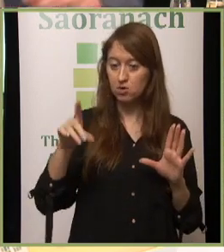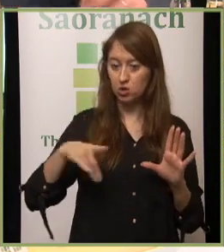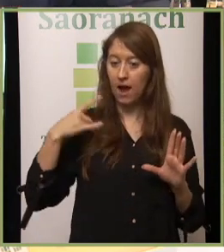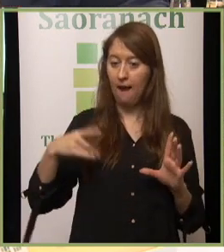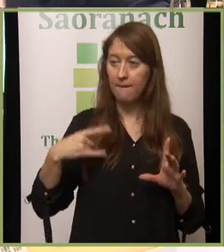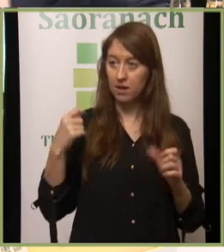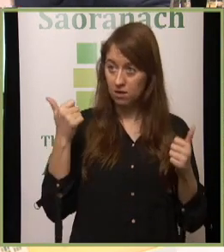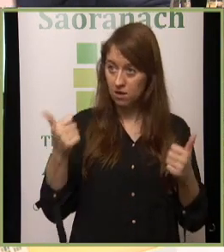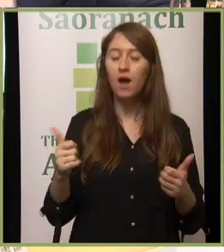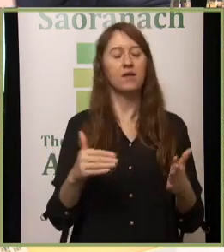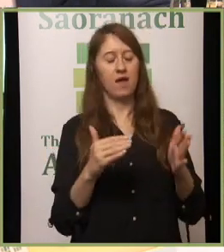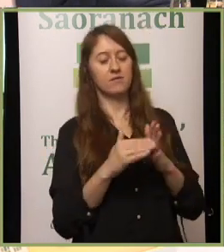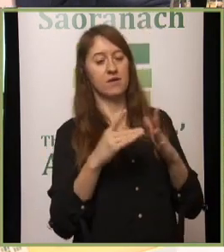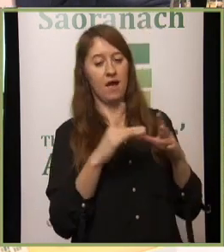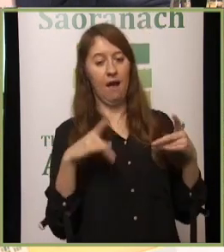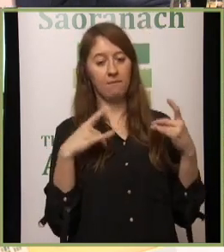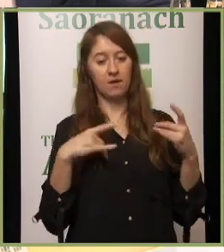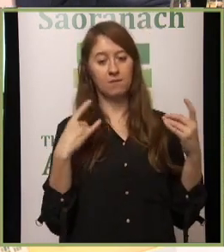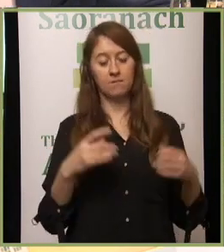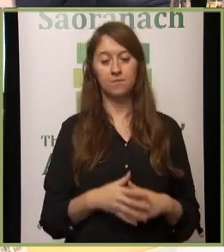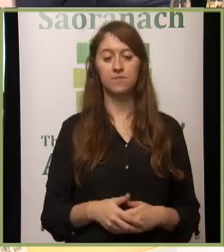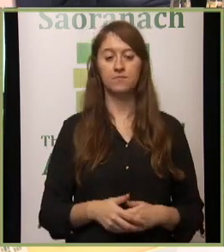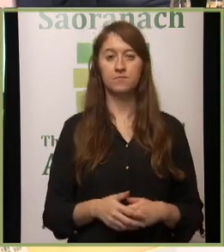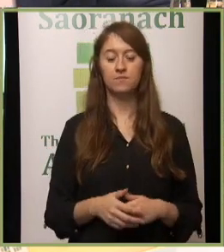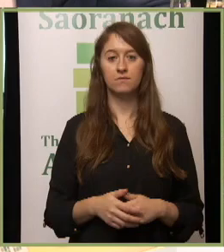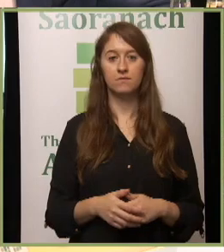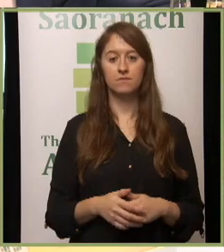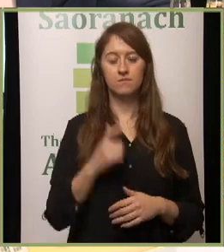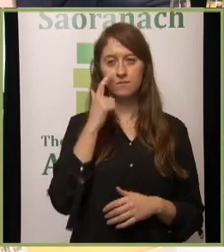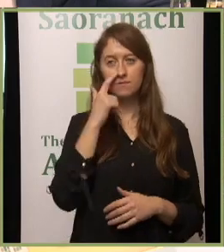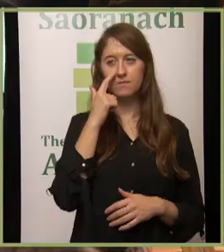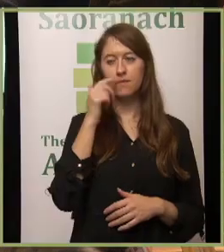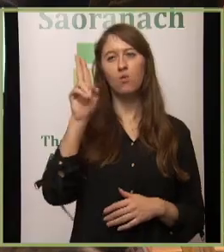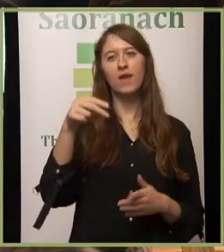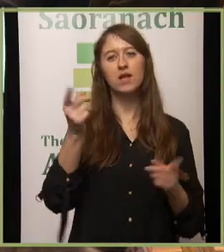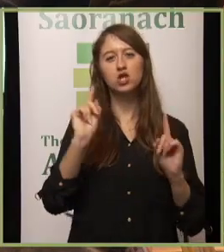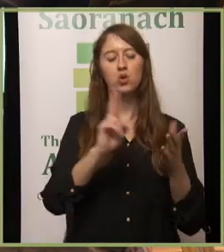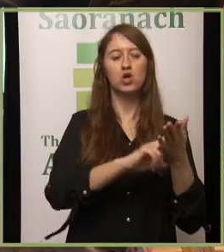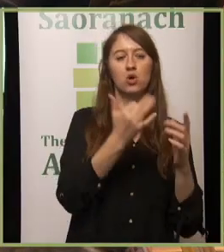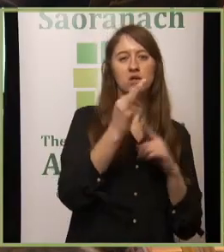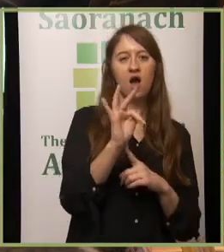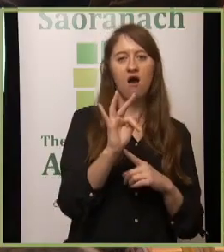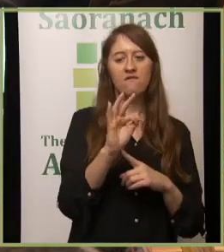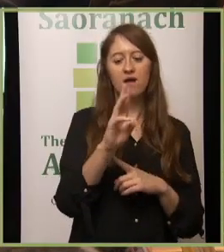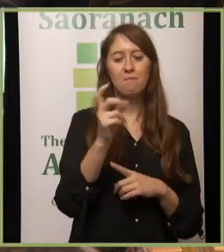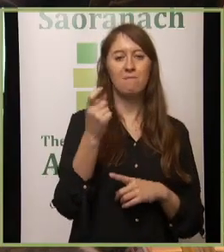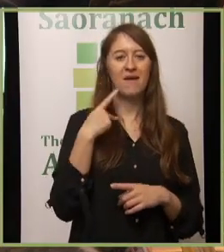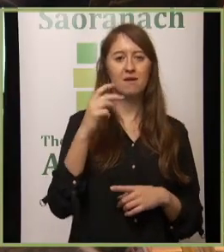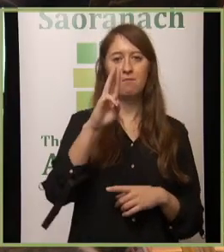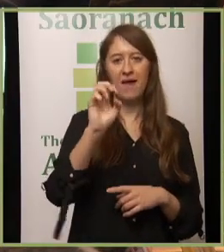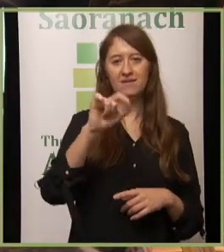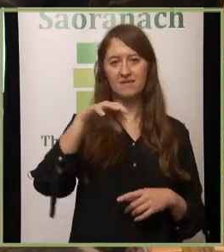okay? Okay. So, well, we could do the use of pesticides in forestry to be reduced by at